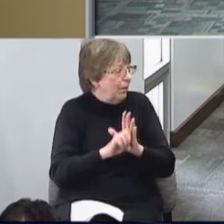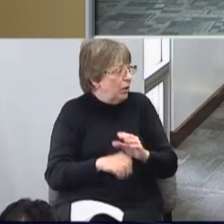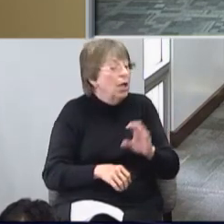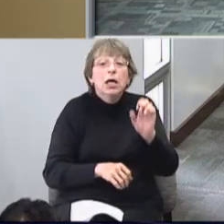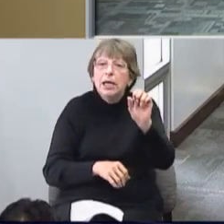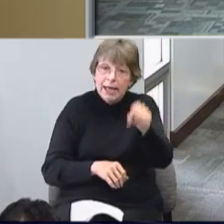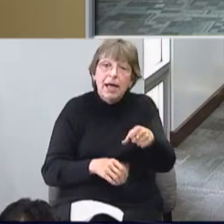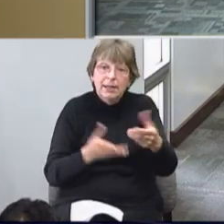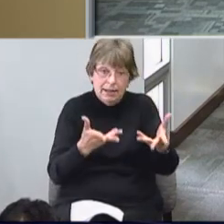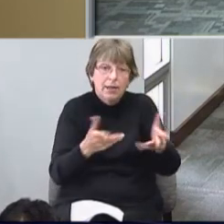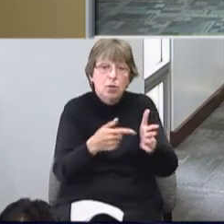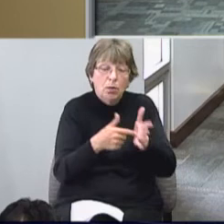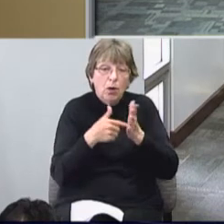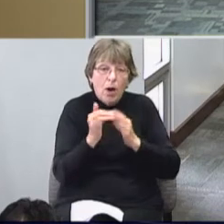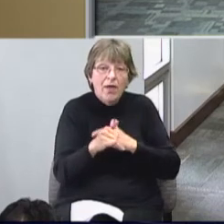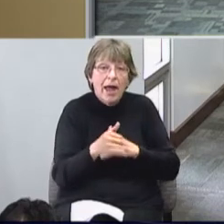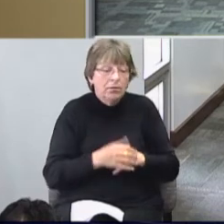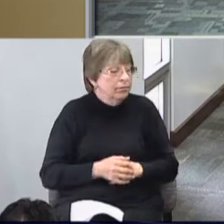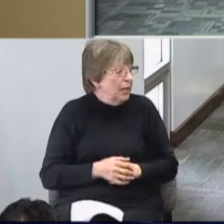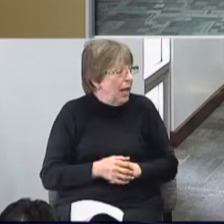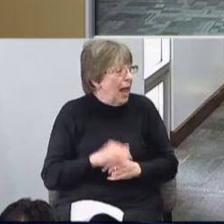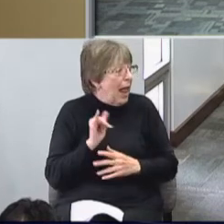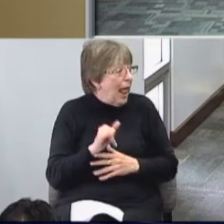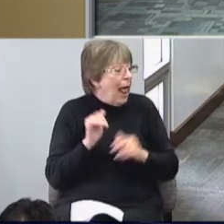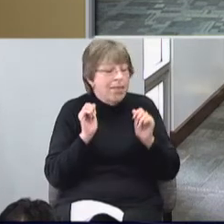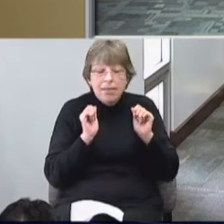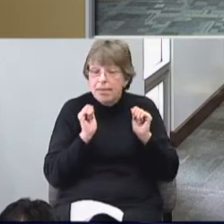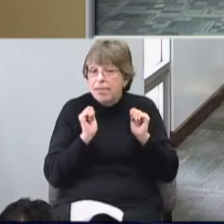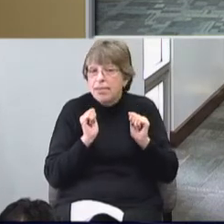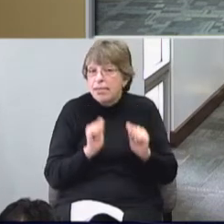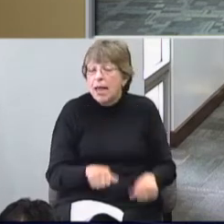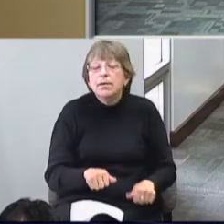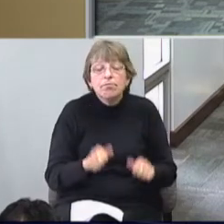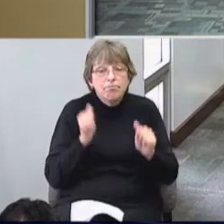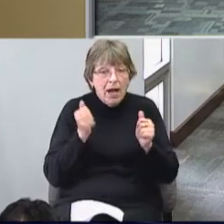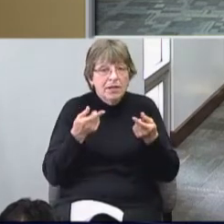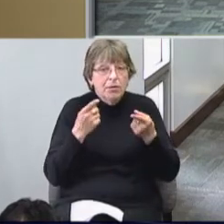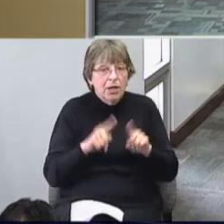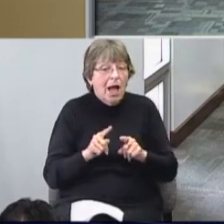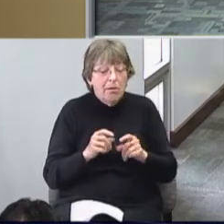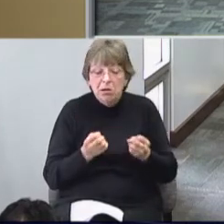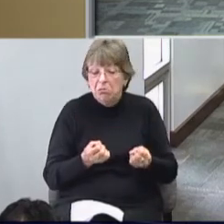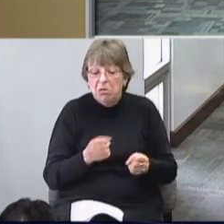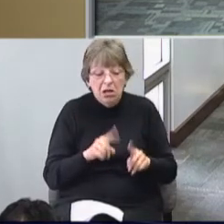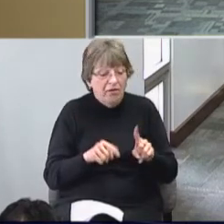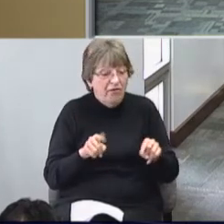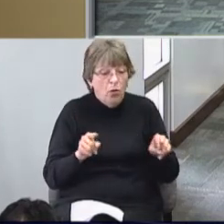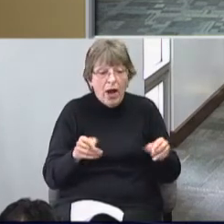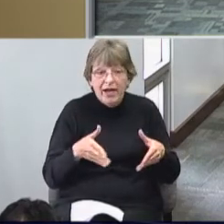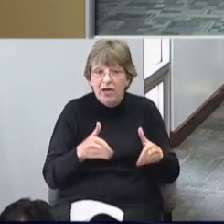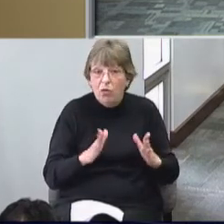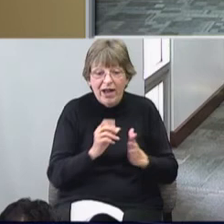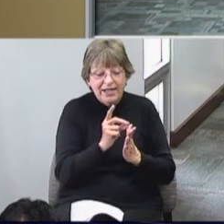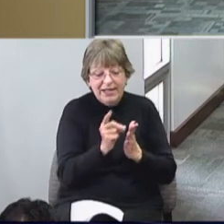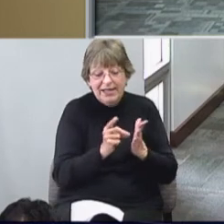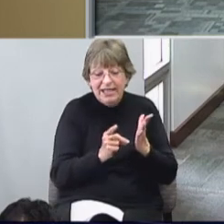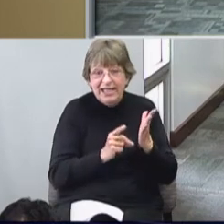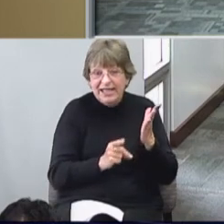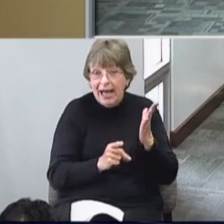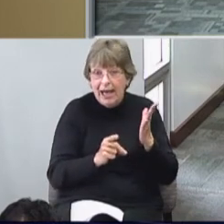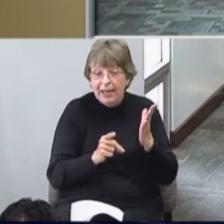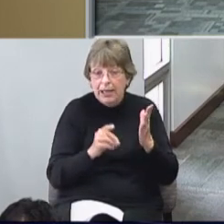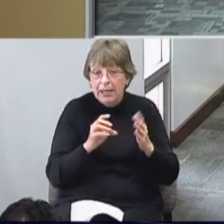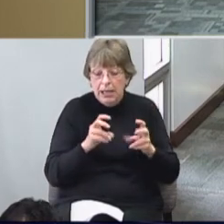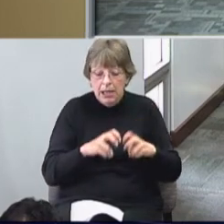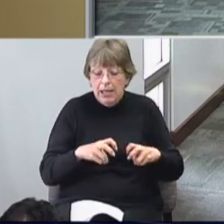And it would, yes. And that could be done in a number of ways. You know, again, the design council would take a look at